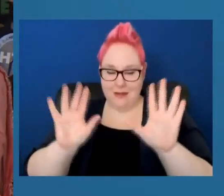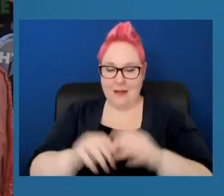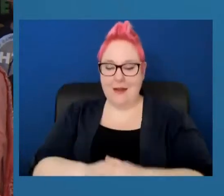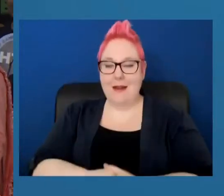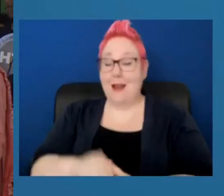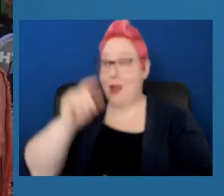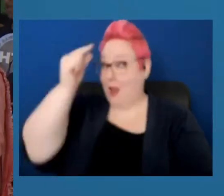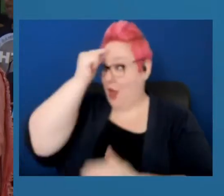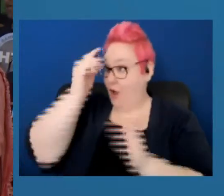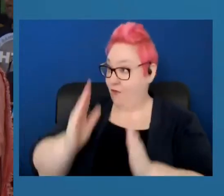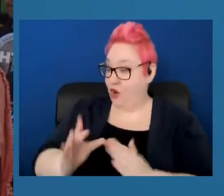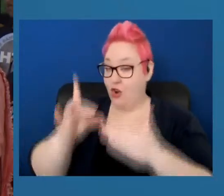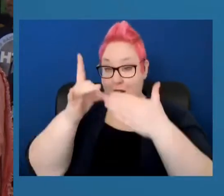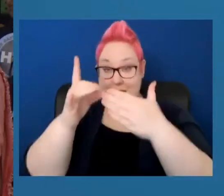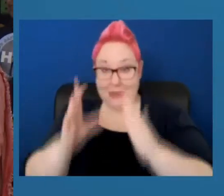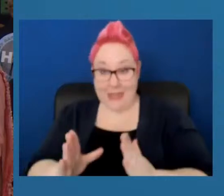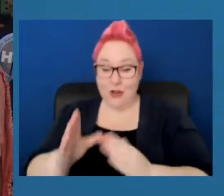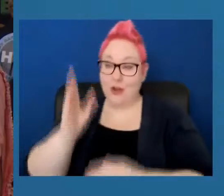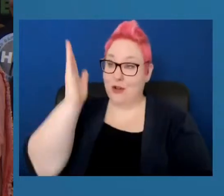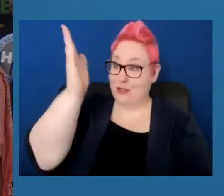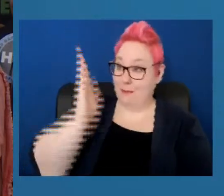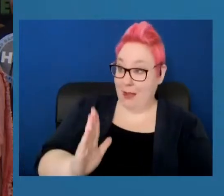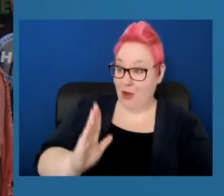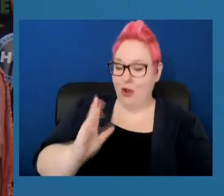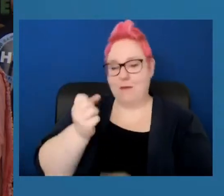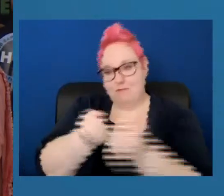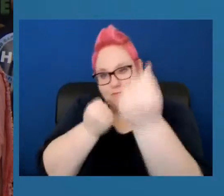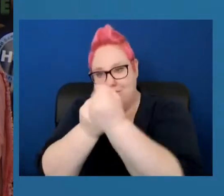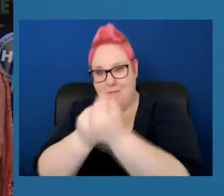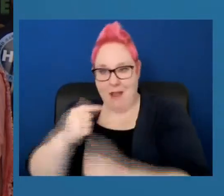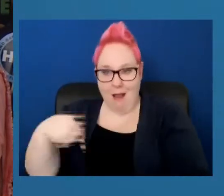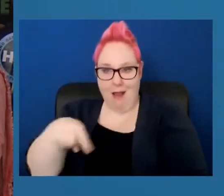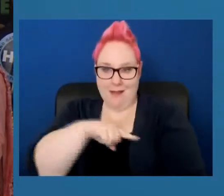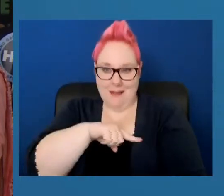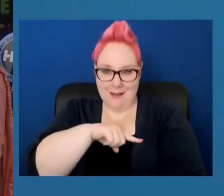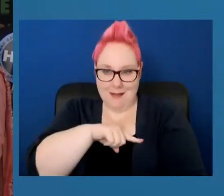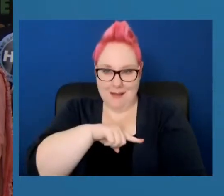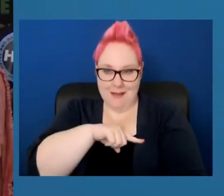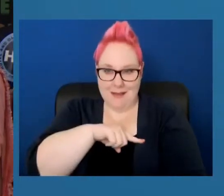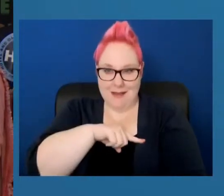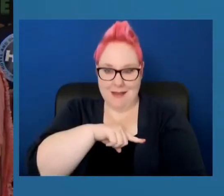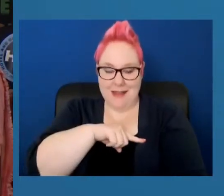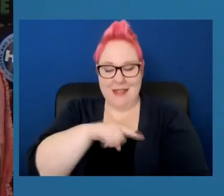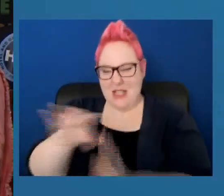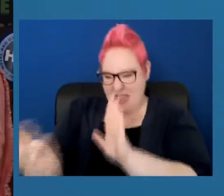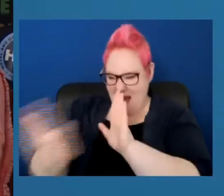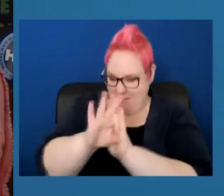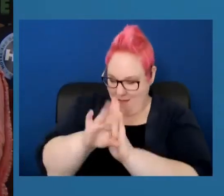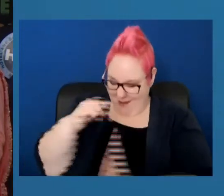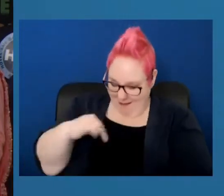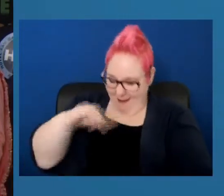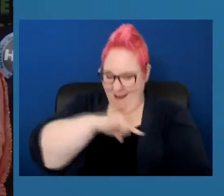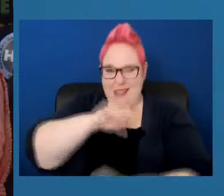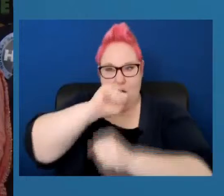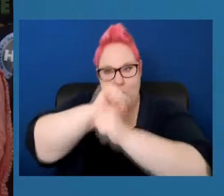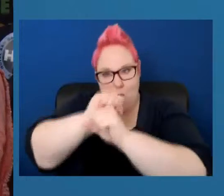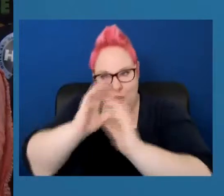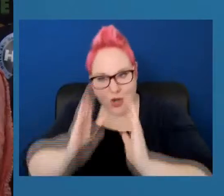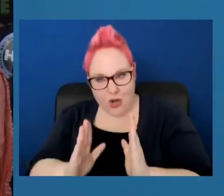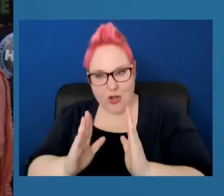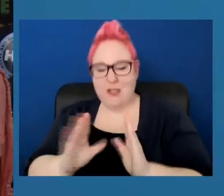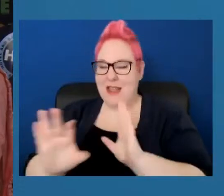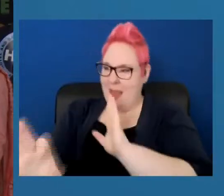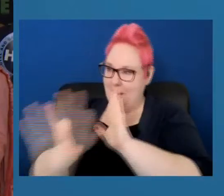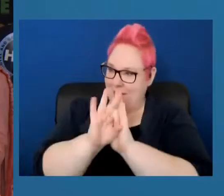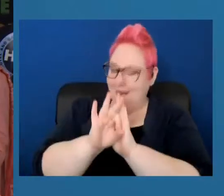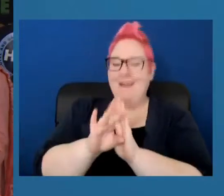the speaker, they are on our side. They are on the side of working people, they are on the side of regular New